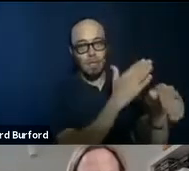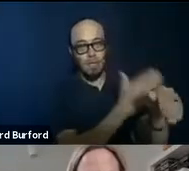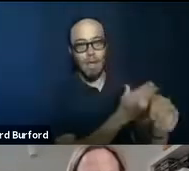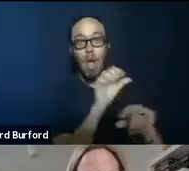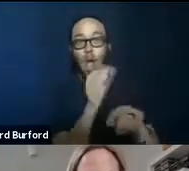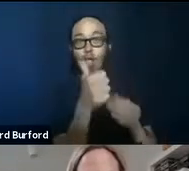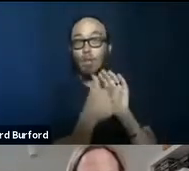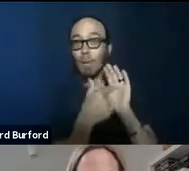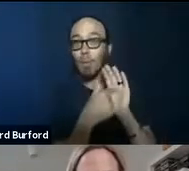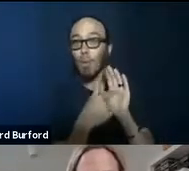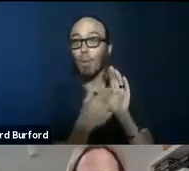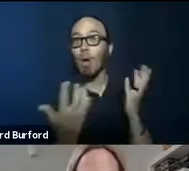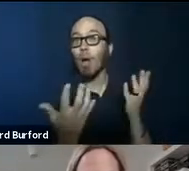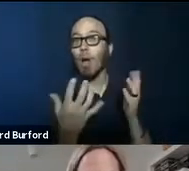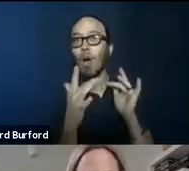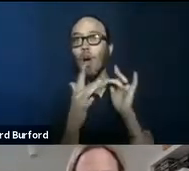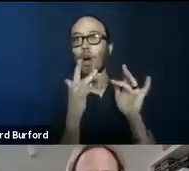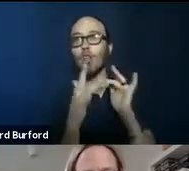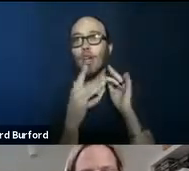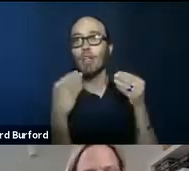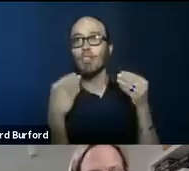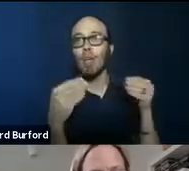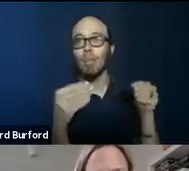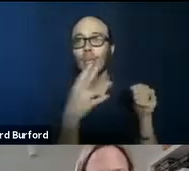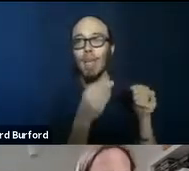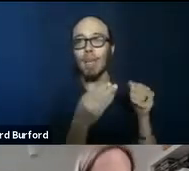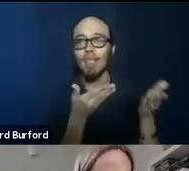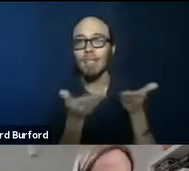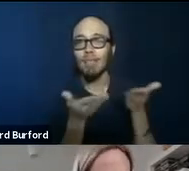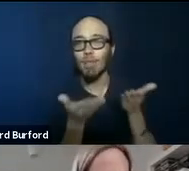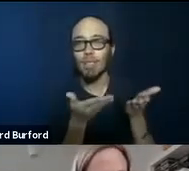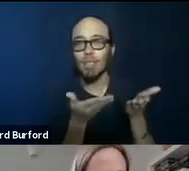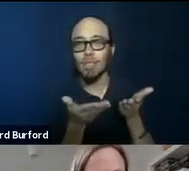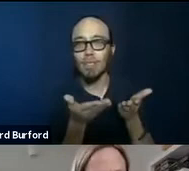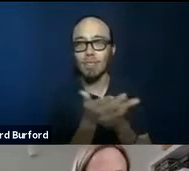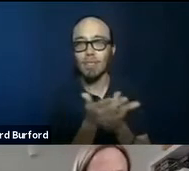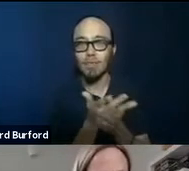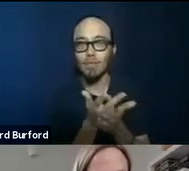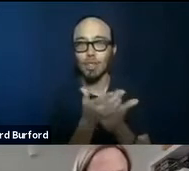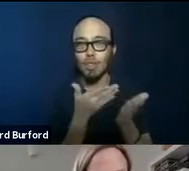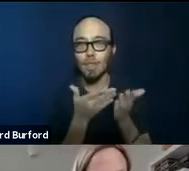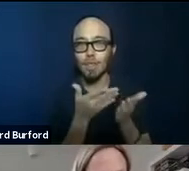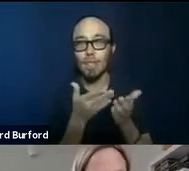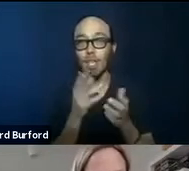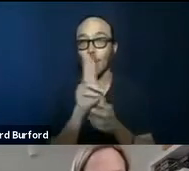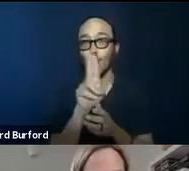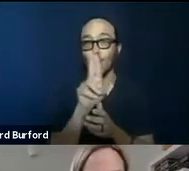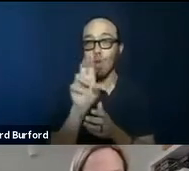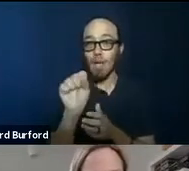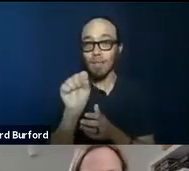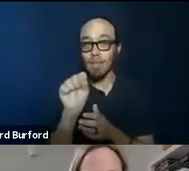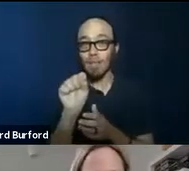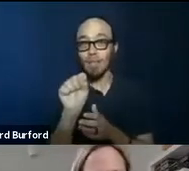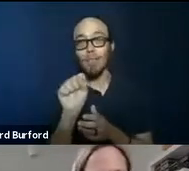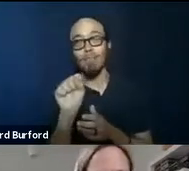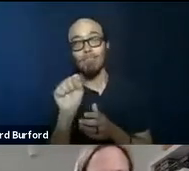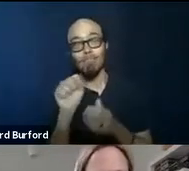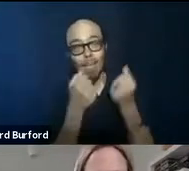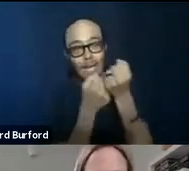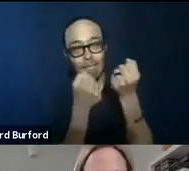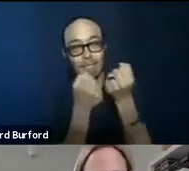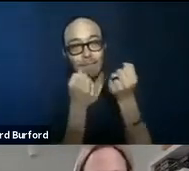of online grocery shopping and delivery services. In the United States, accessibility advocates have been fighting